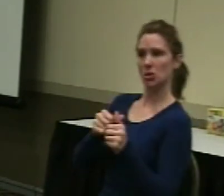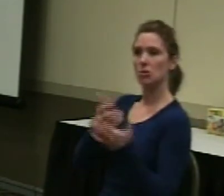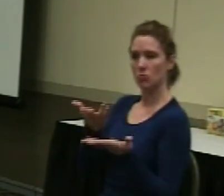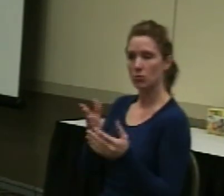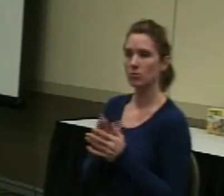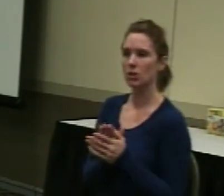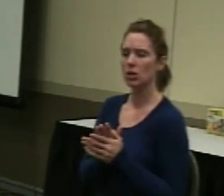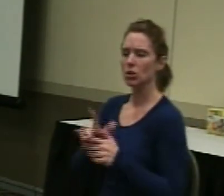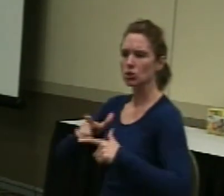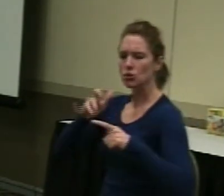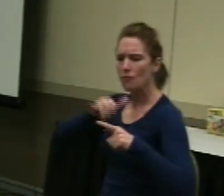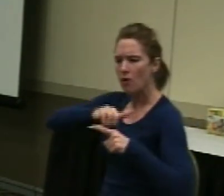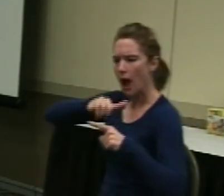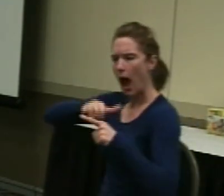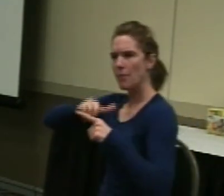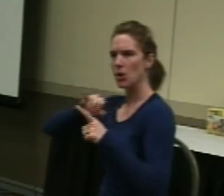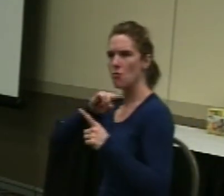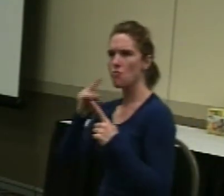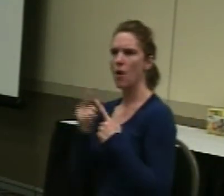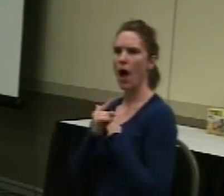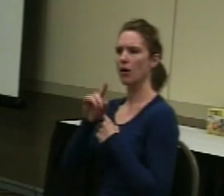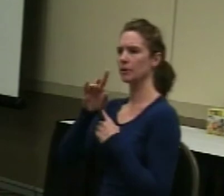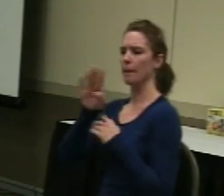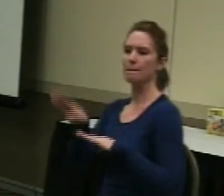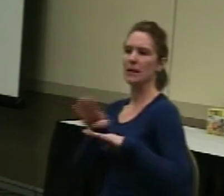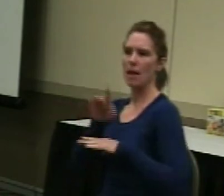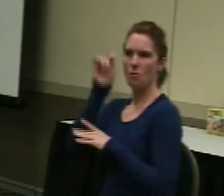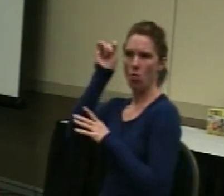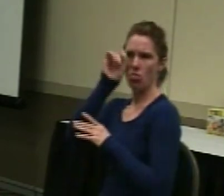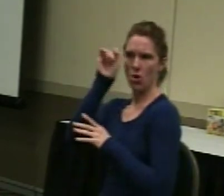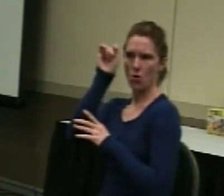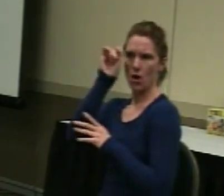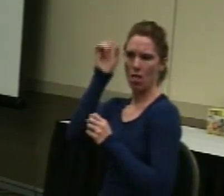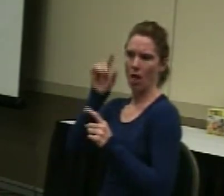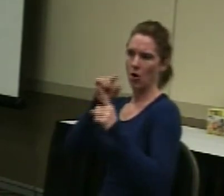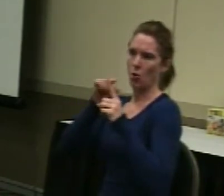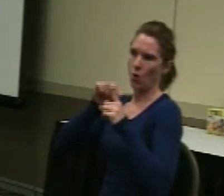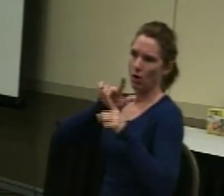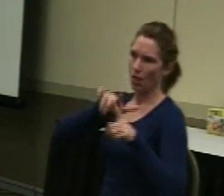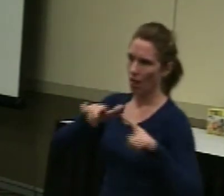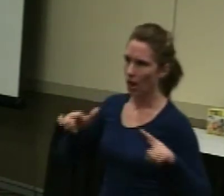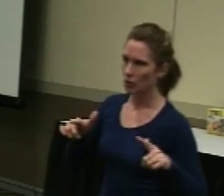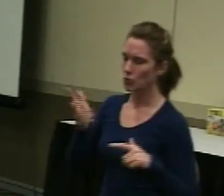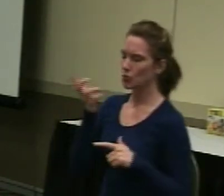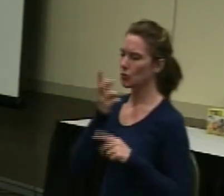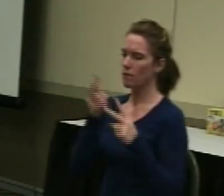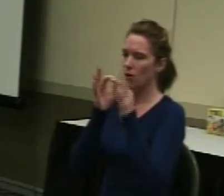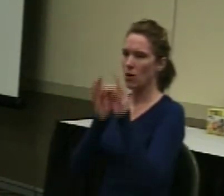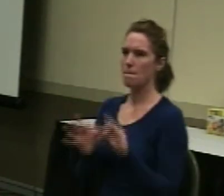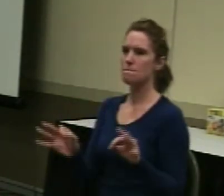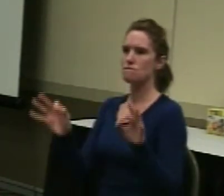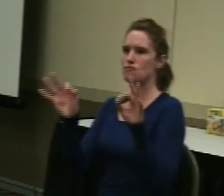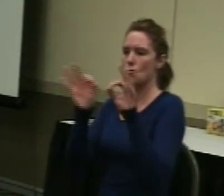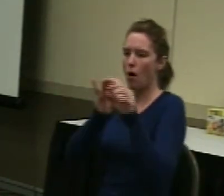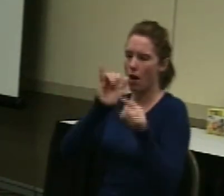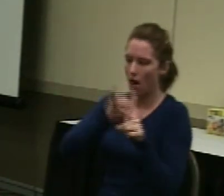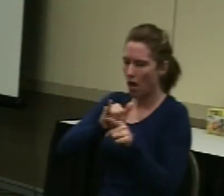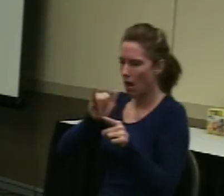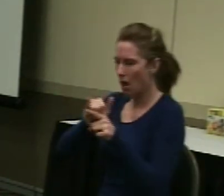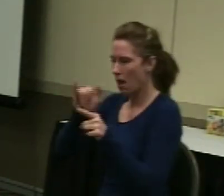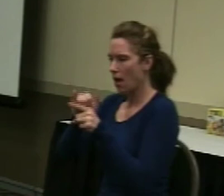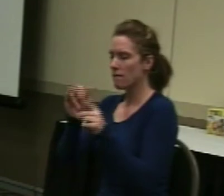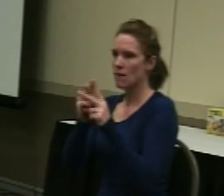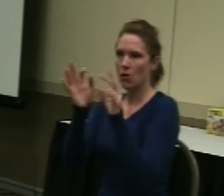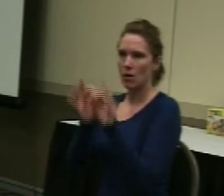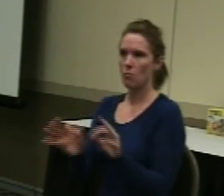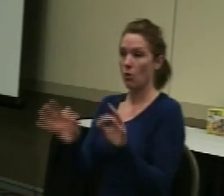vocabulary around the notion of behavioral theory. These are such important pieces of terminology because